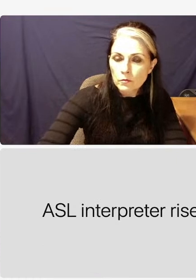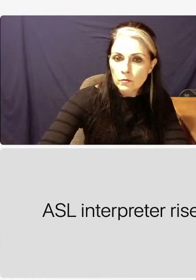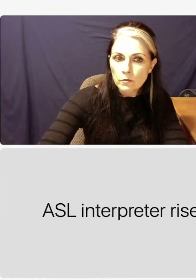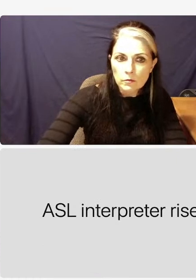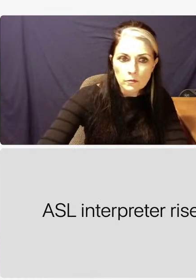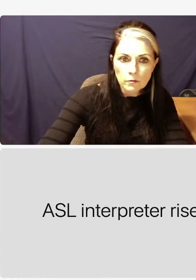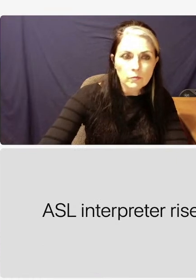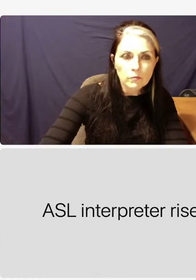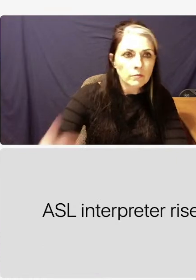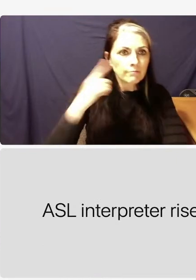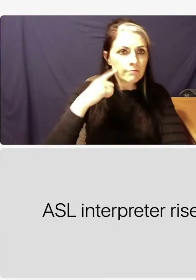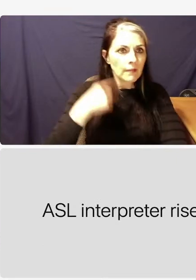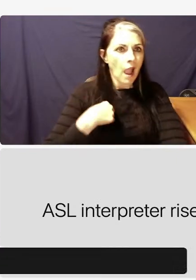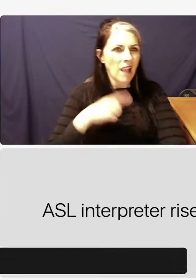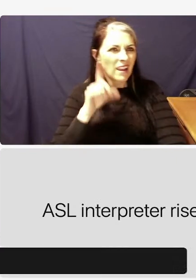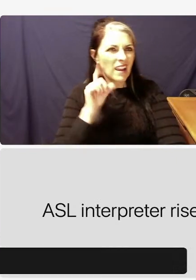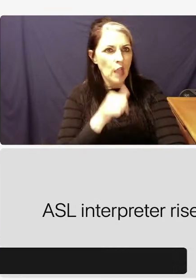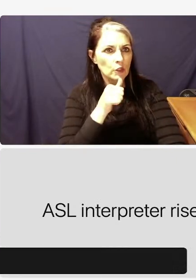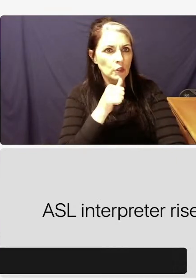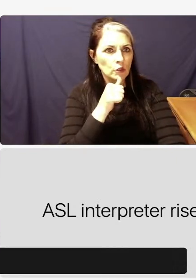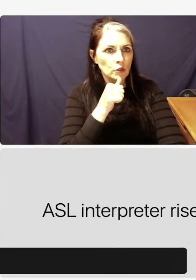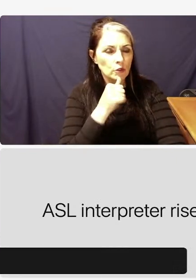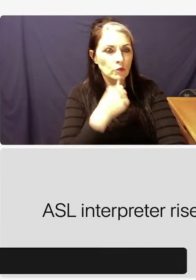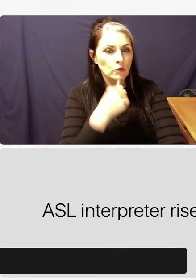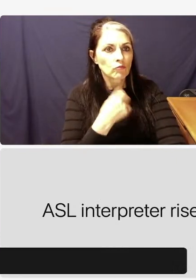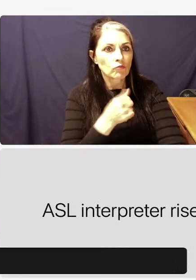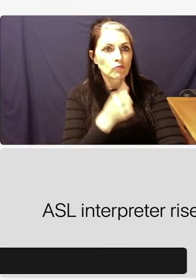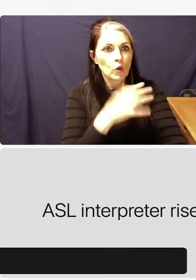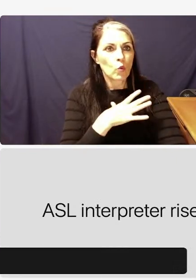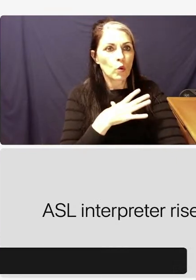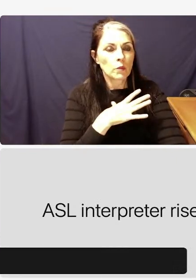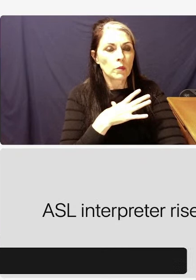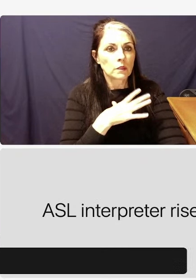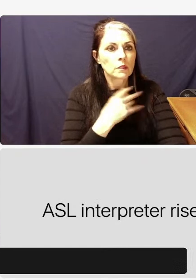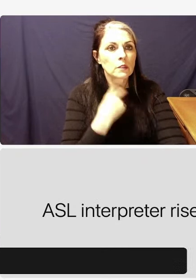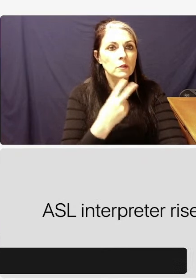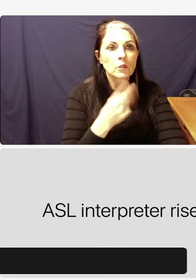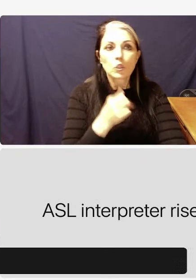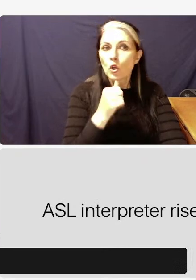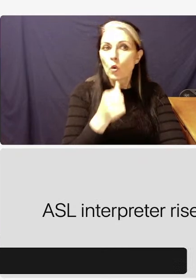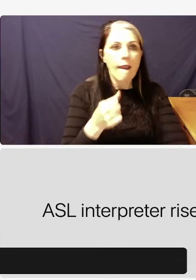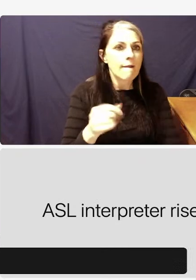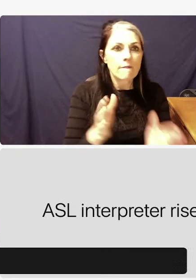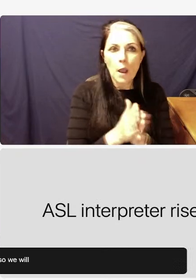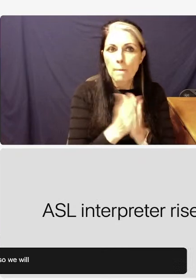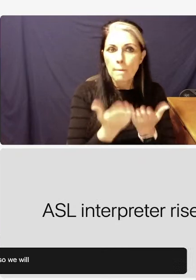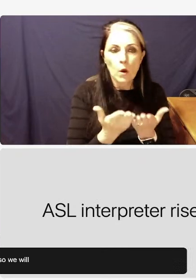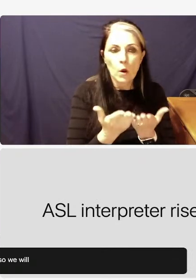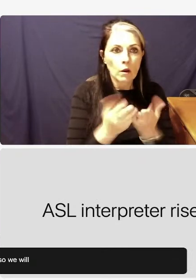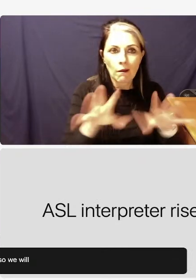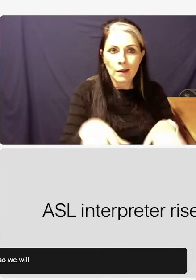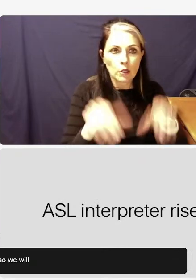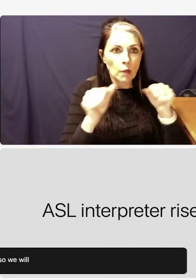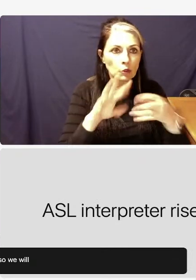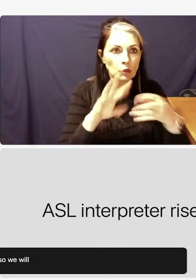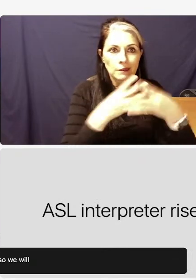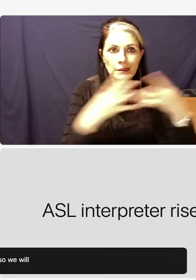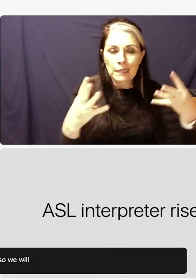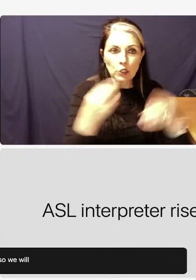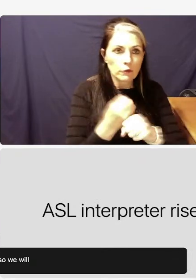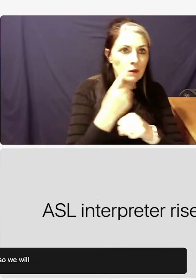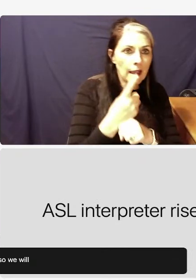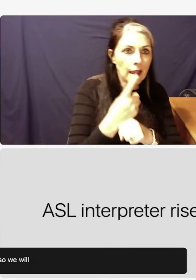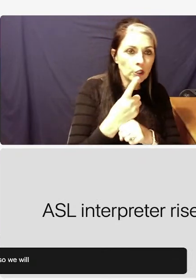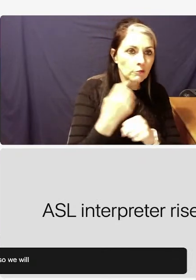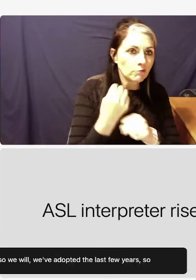i think i can answer that um we don't have a textbook adoption scheduled next year so we will we've adopted the last few